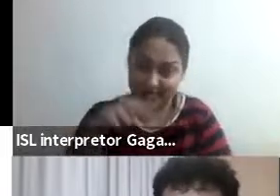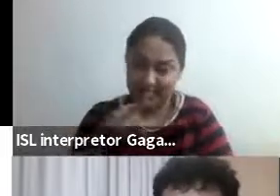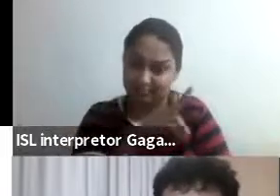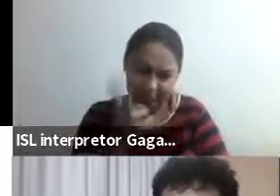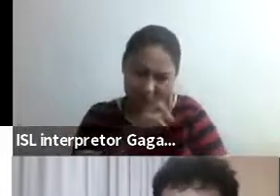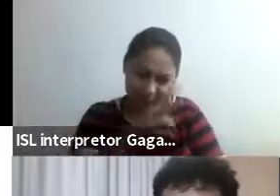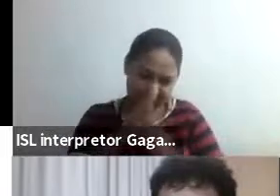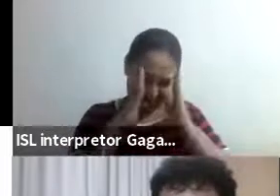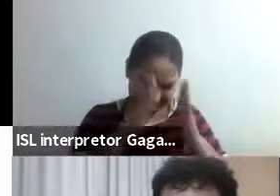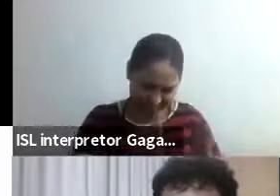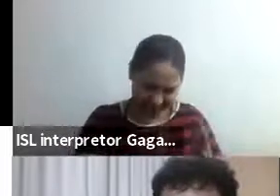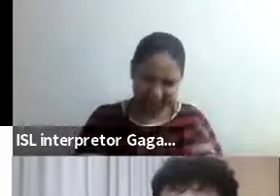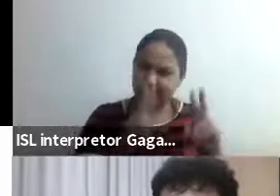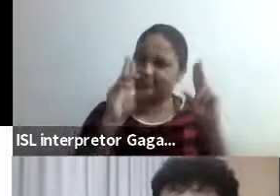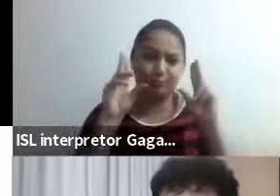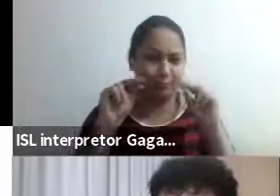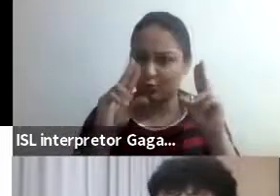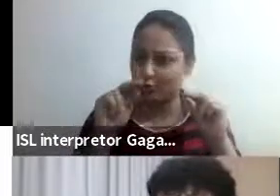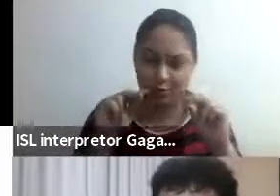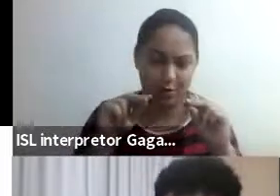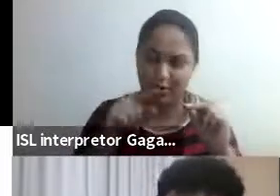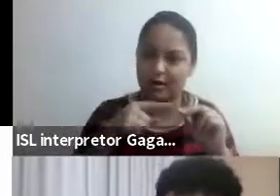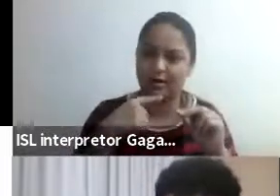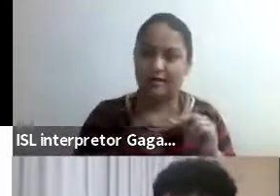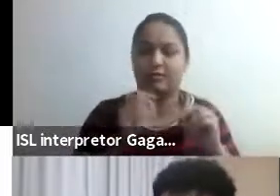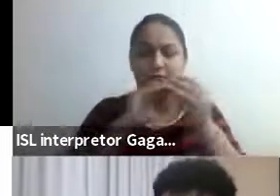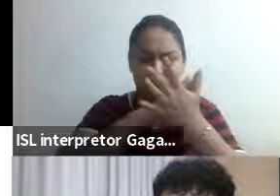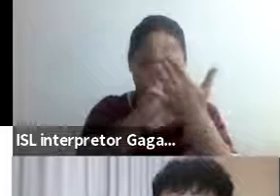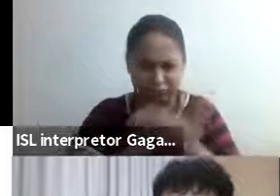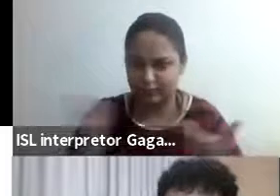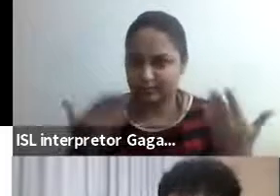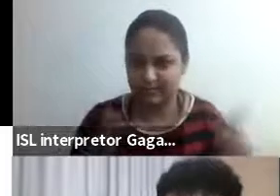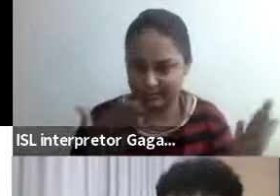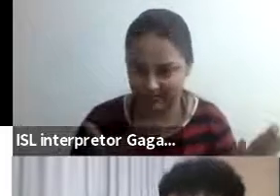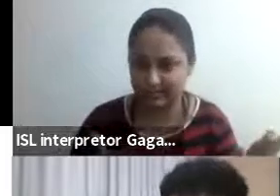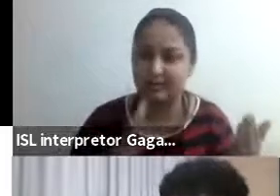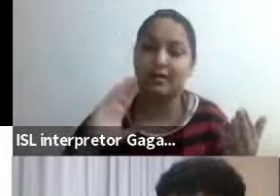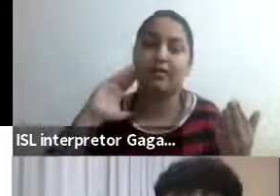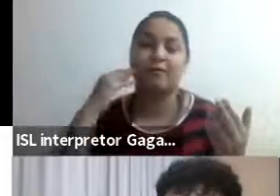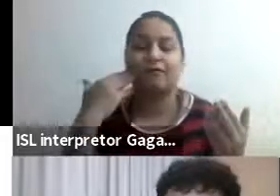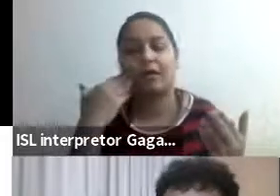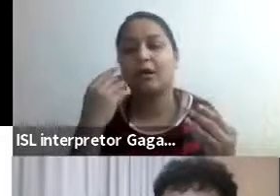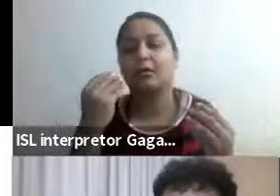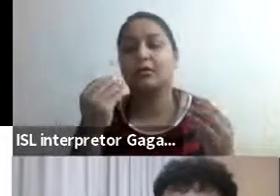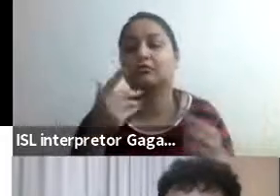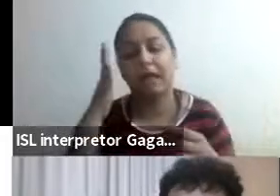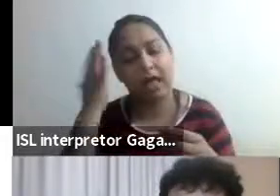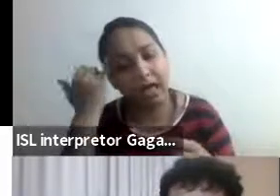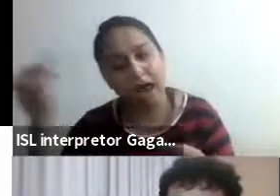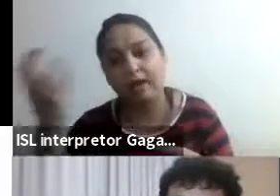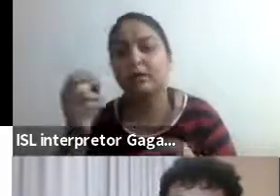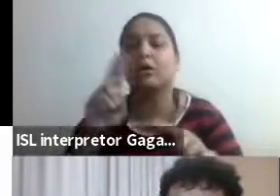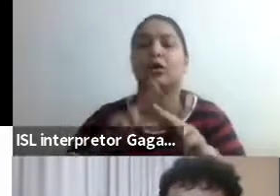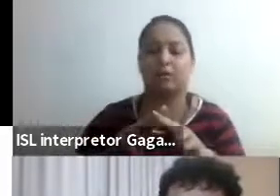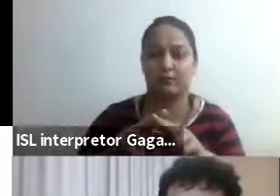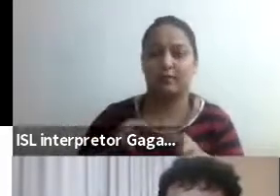of perspective is not at all this vanishing point Western idea of perspective.